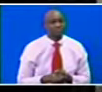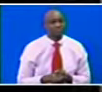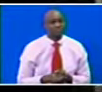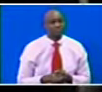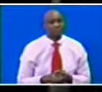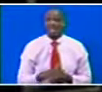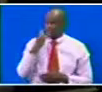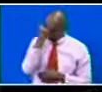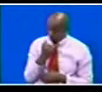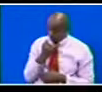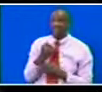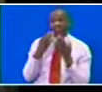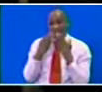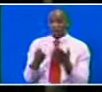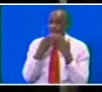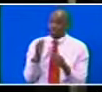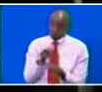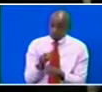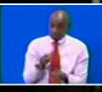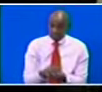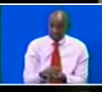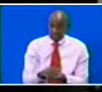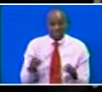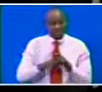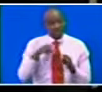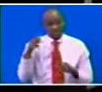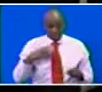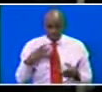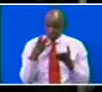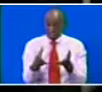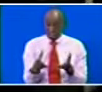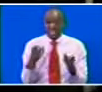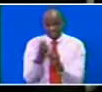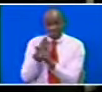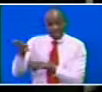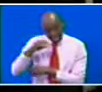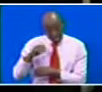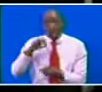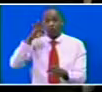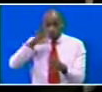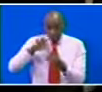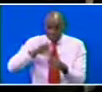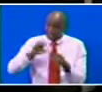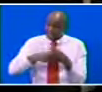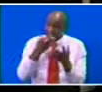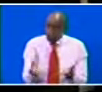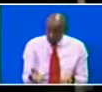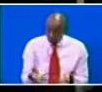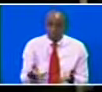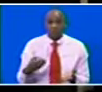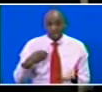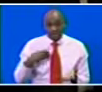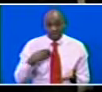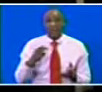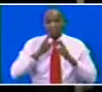Well, Yvonne, thank you very much. Unlike many other parts of the city, the voting or the nomination today in Kamakuji was